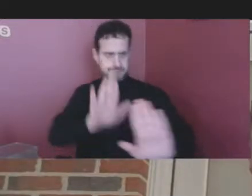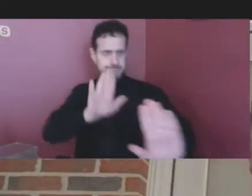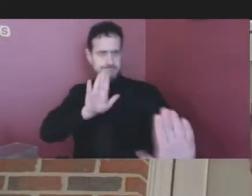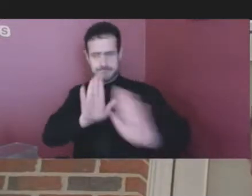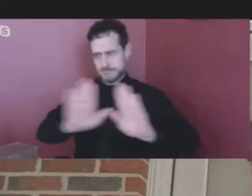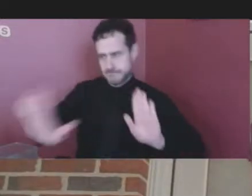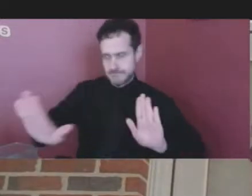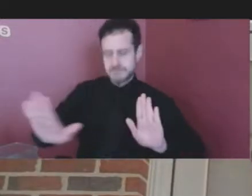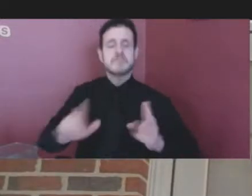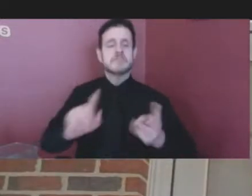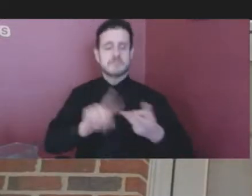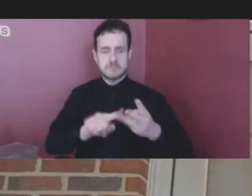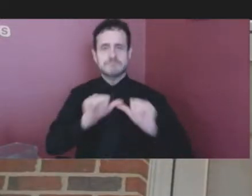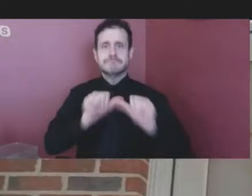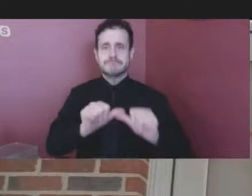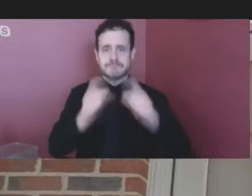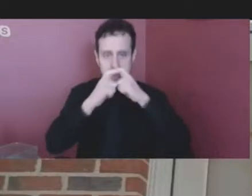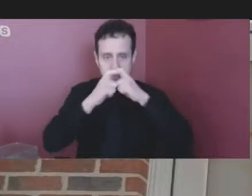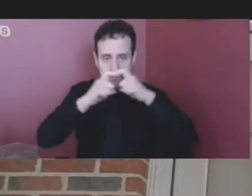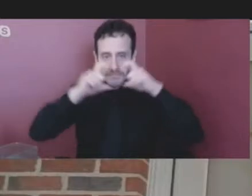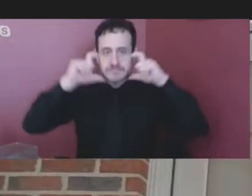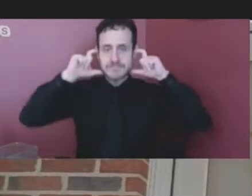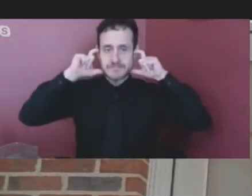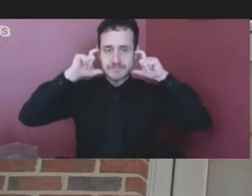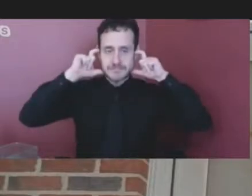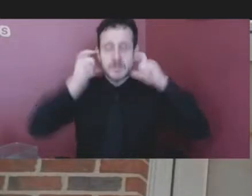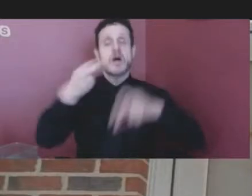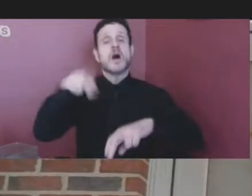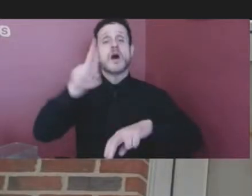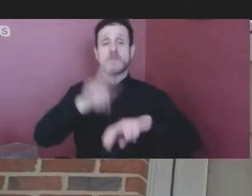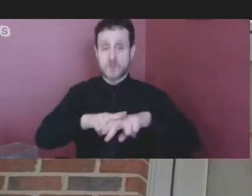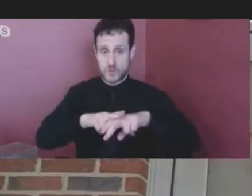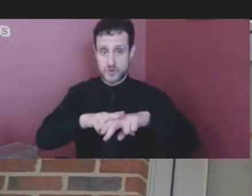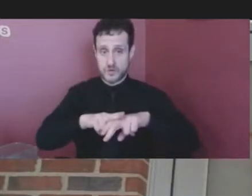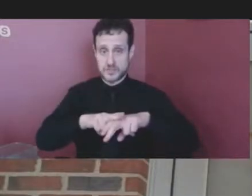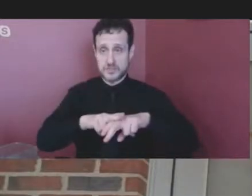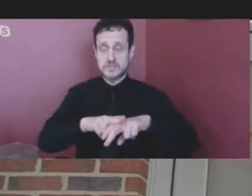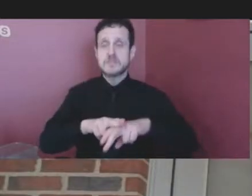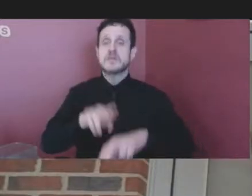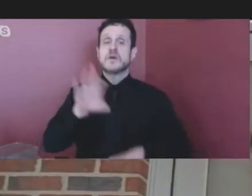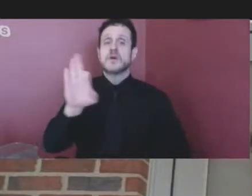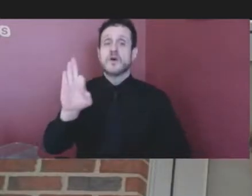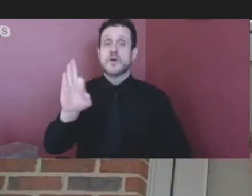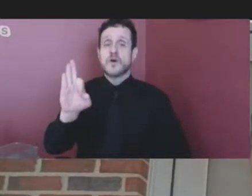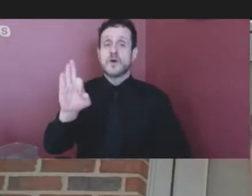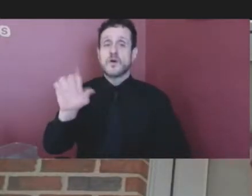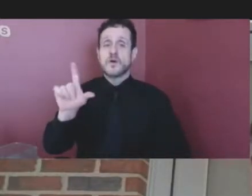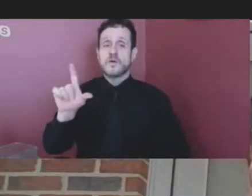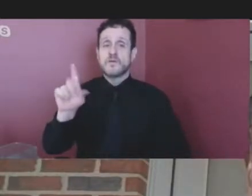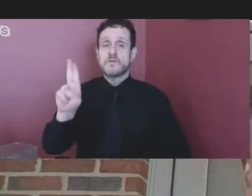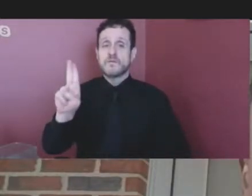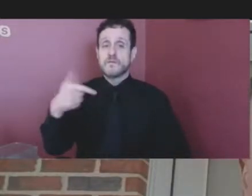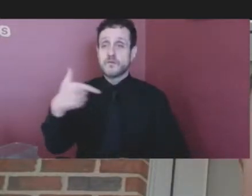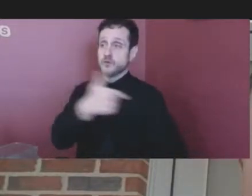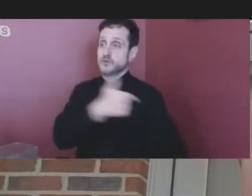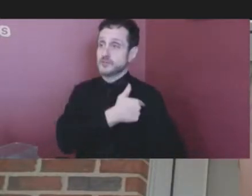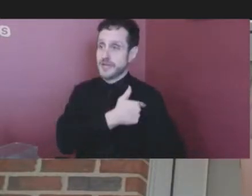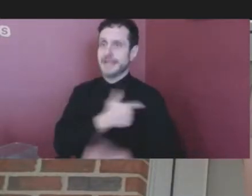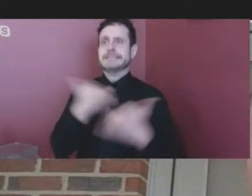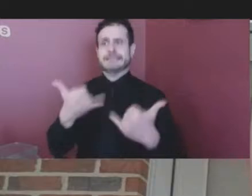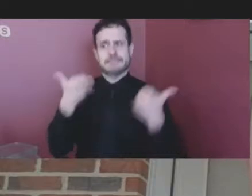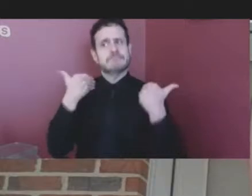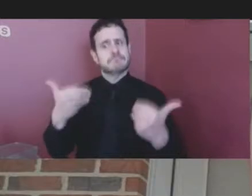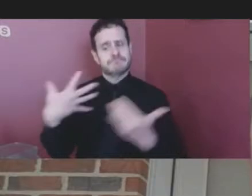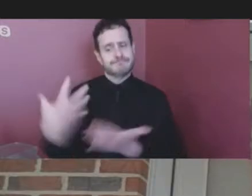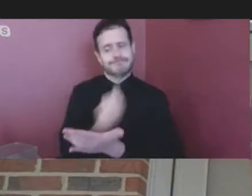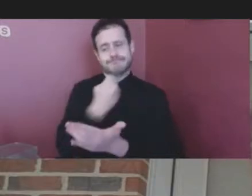your mask. And of course, get your flu shot before the end of this